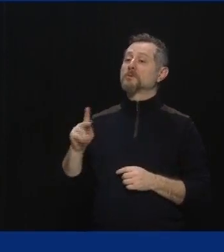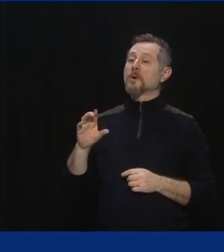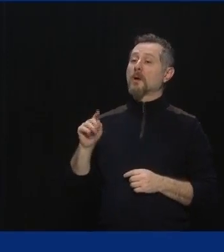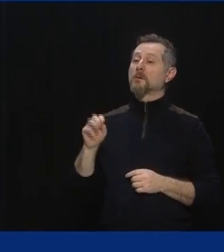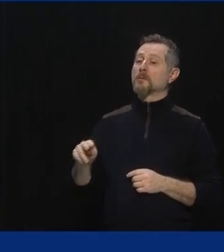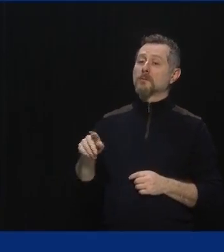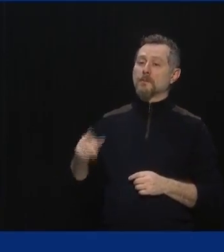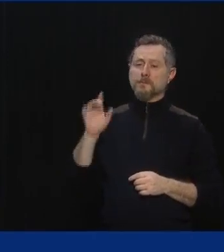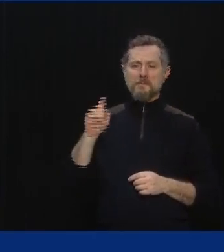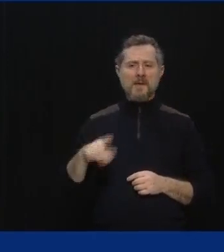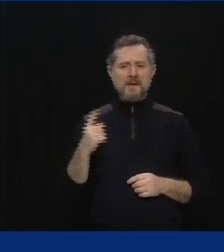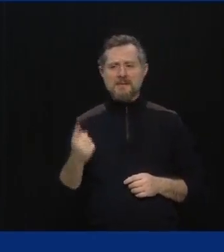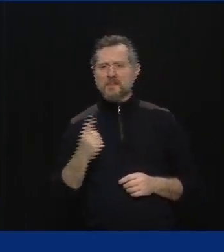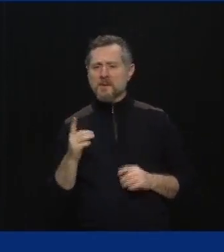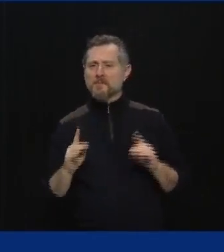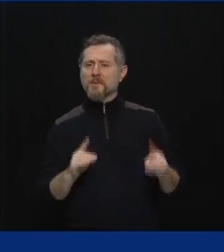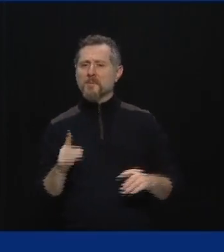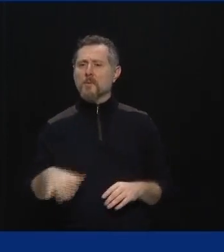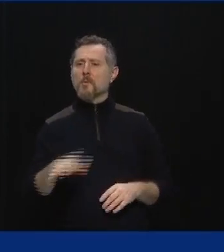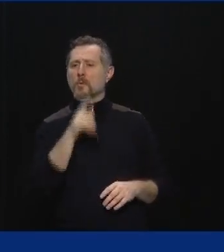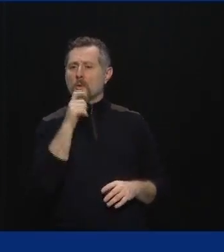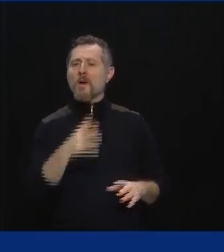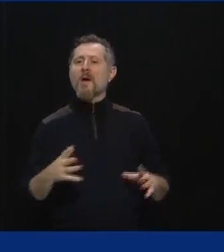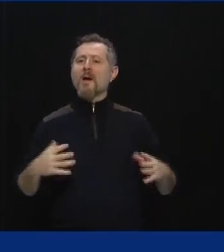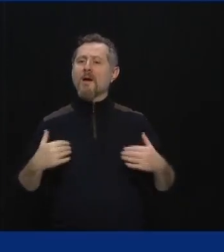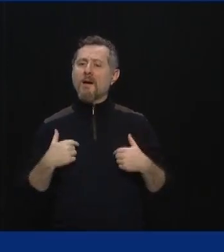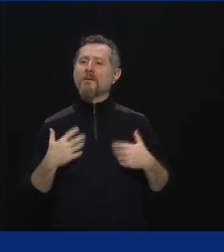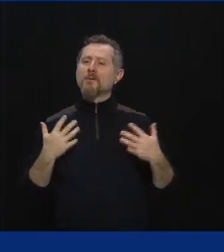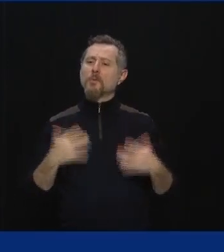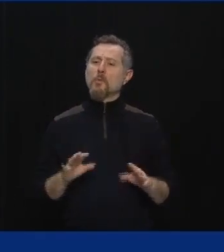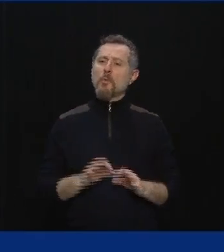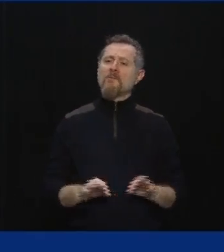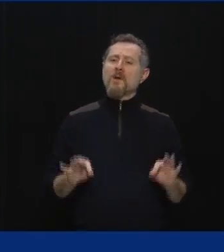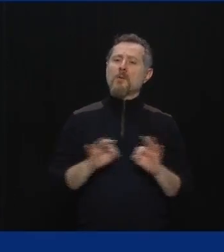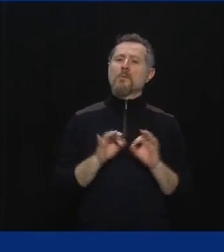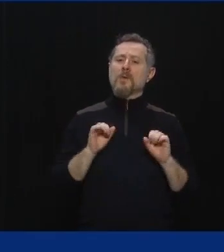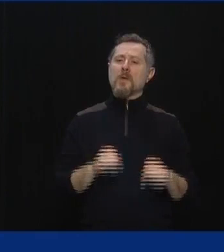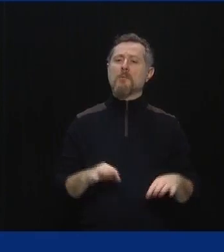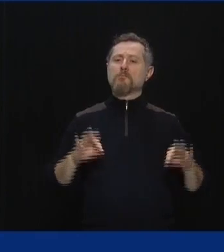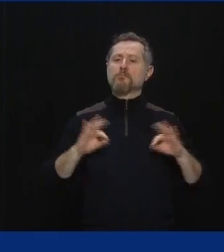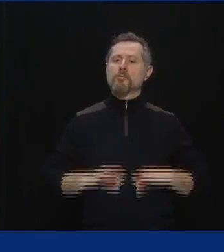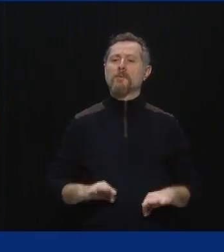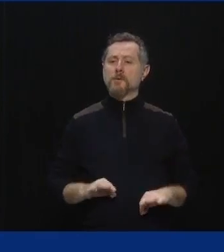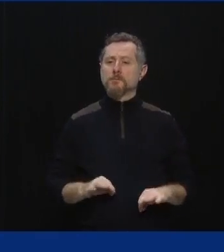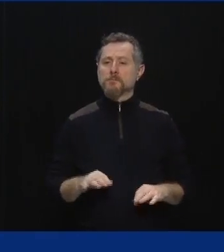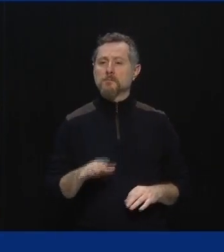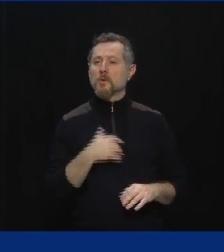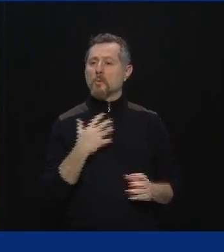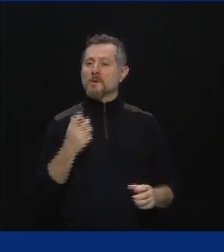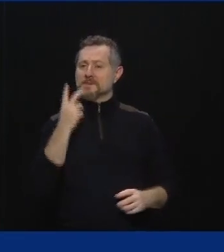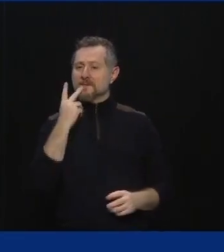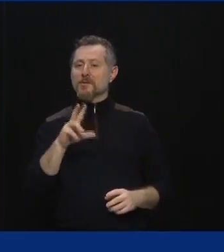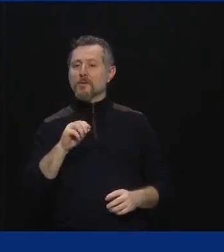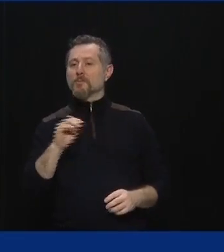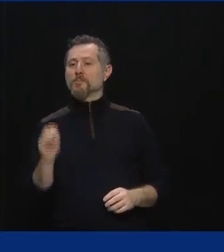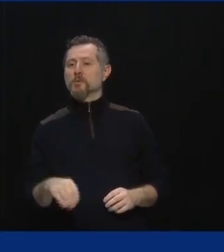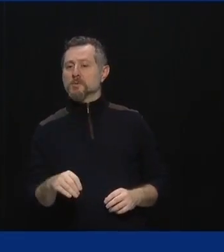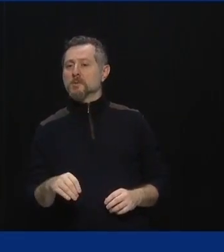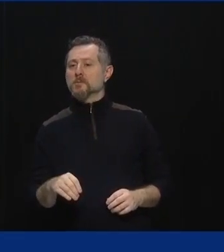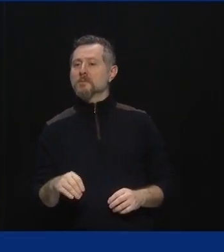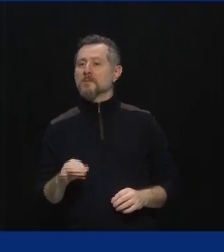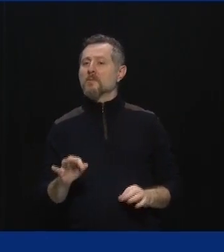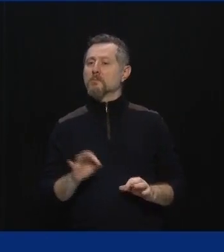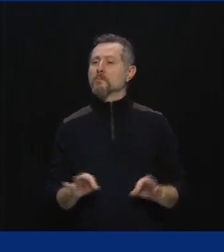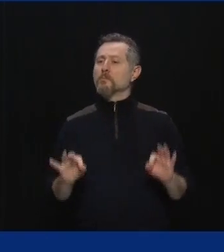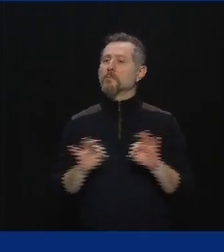have some people with equity interest in the property. We want the 30%. That's really